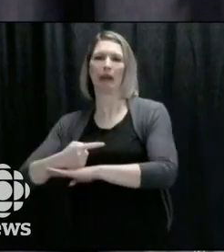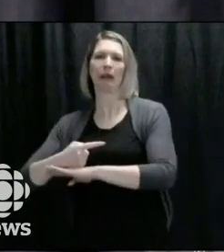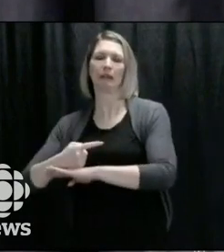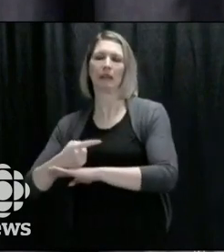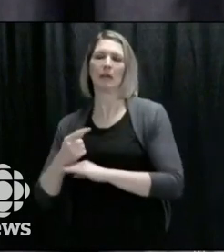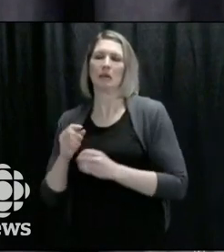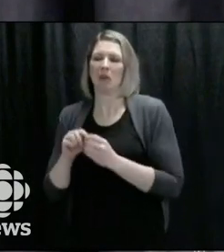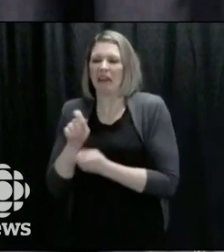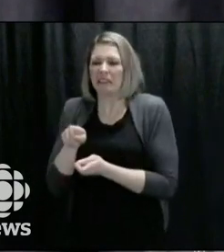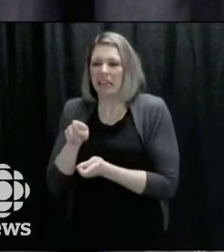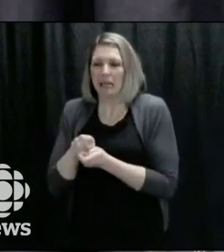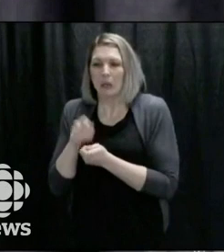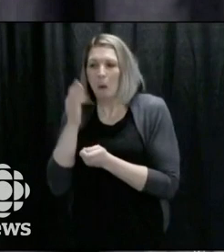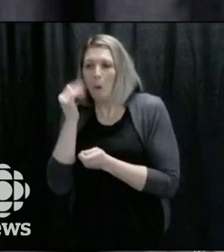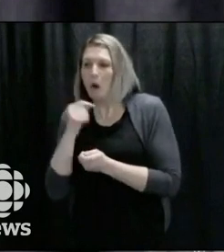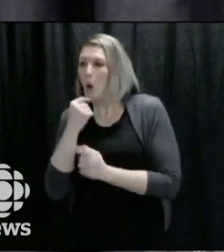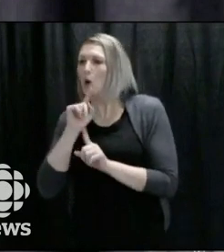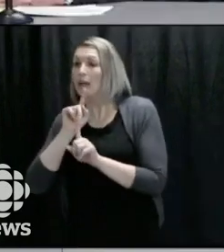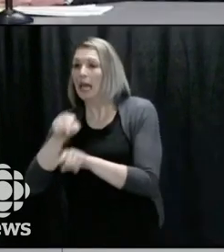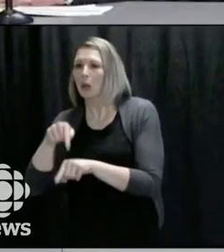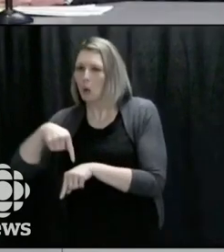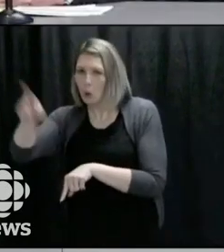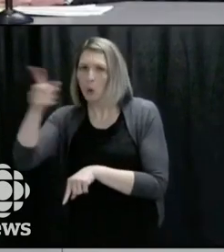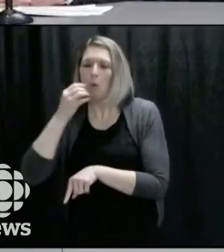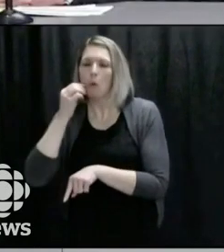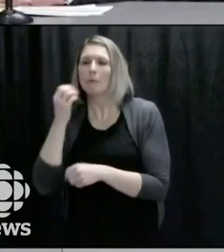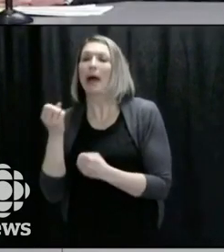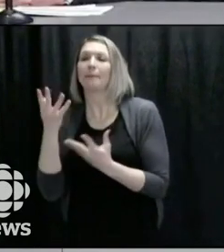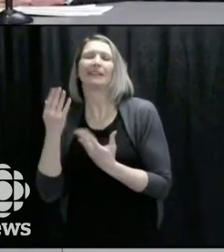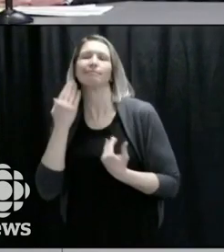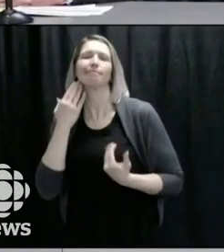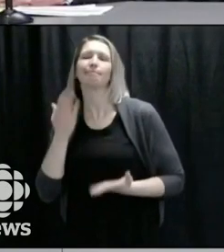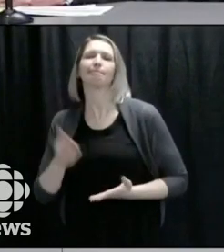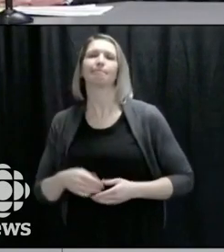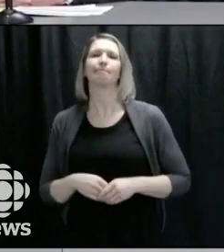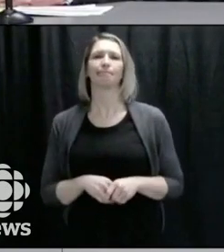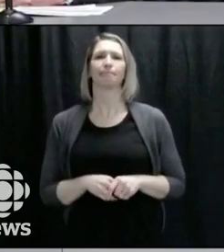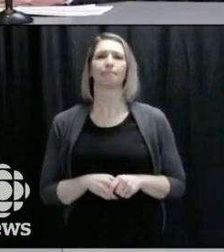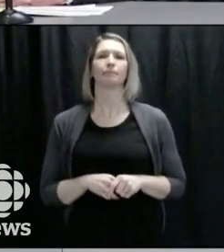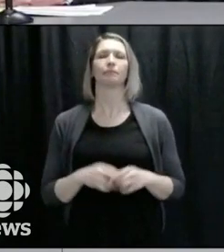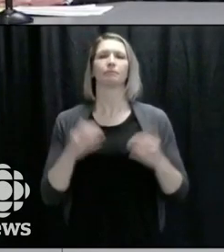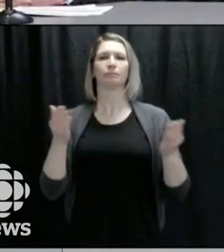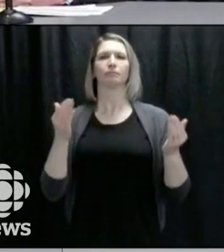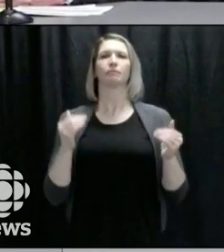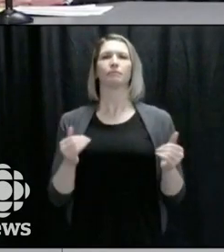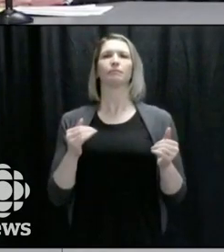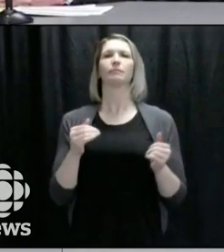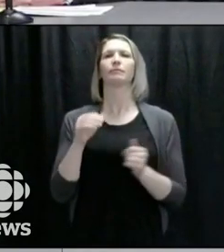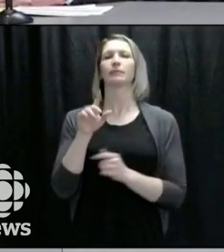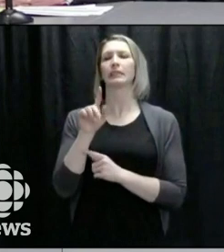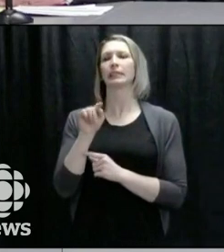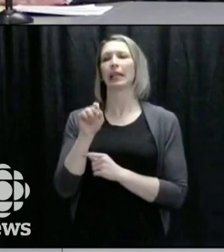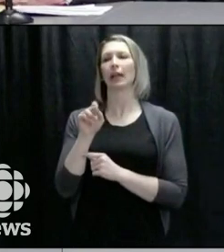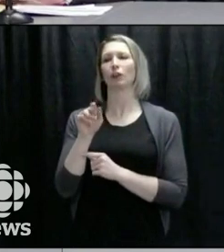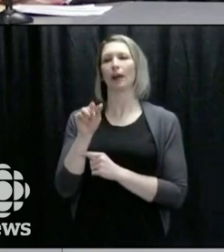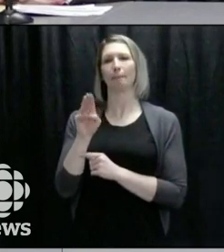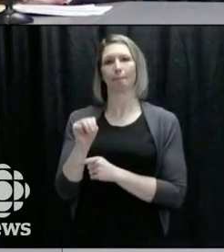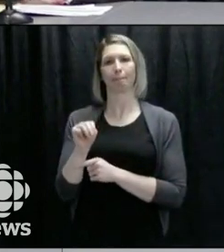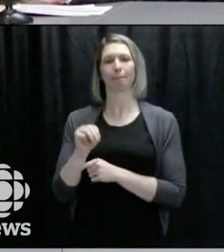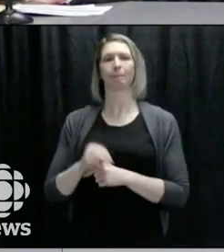Thank you. Our next questions are from Peter Jackson of the Telegram. Please press star 1.